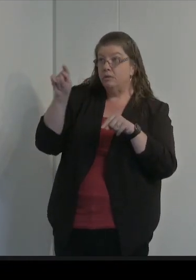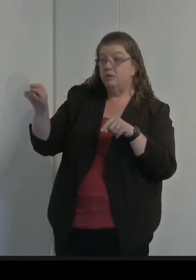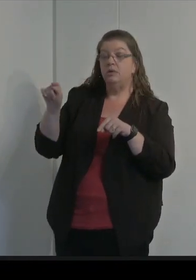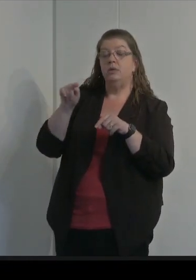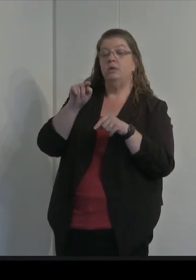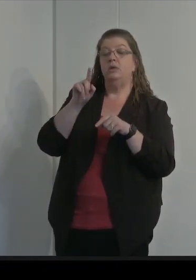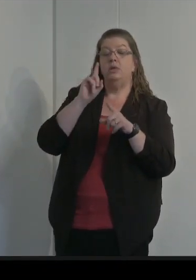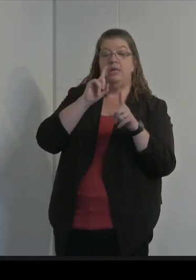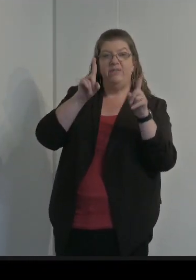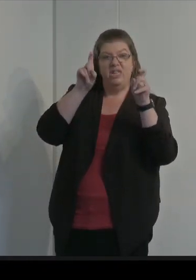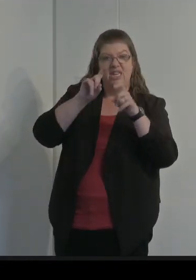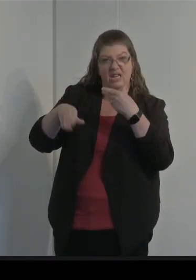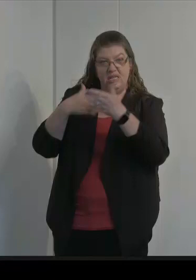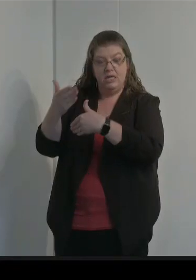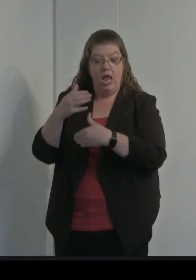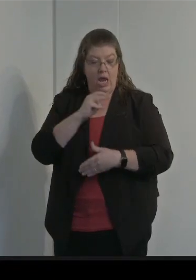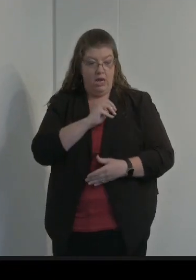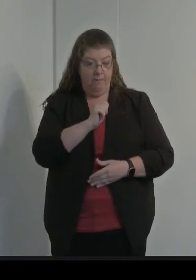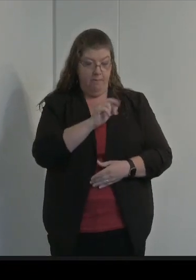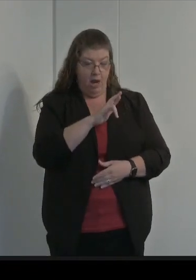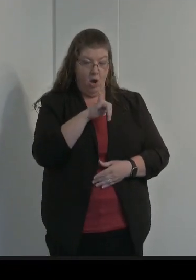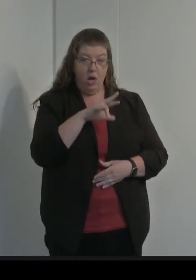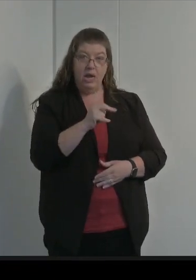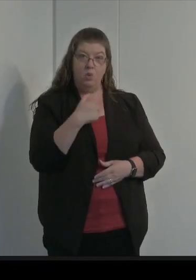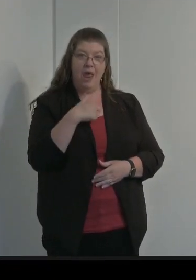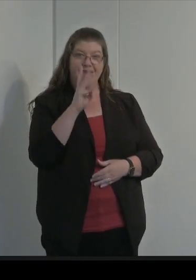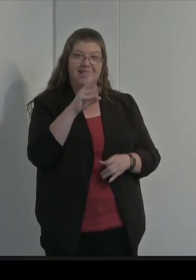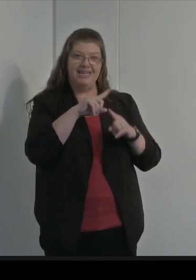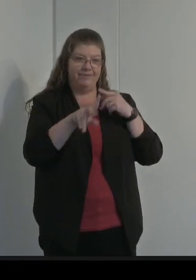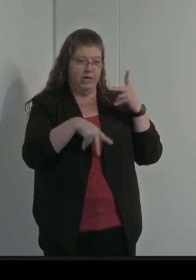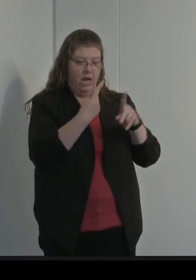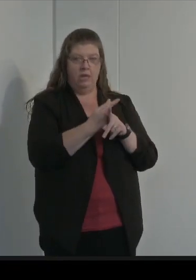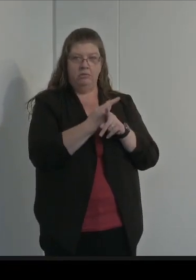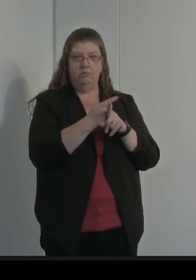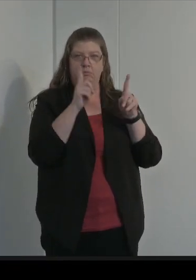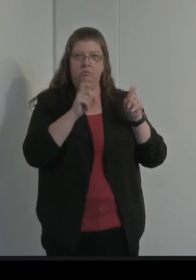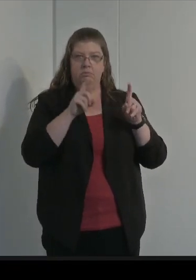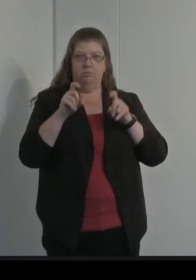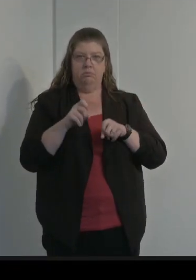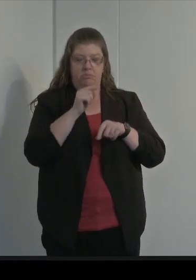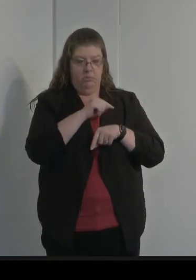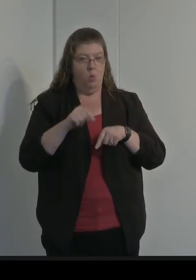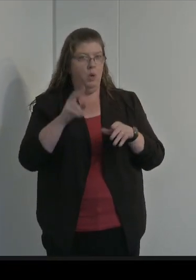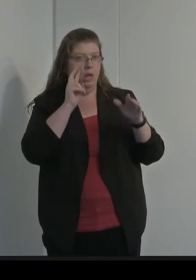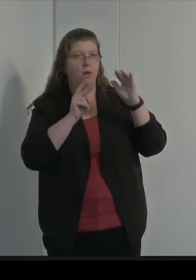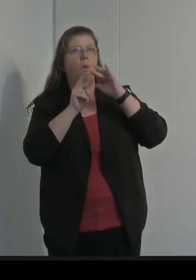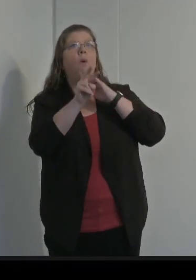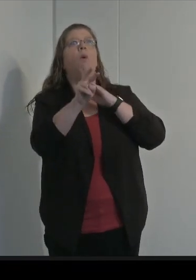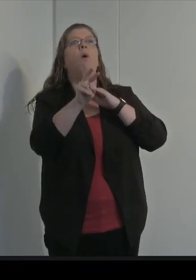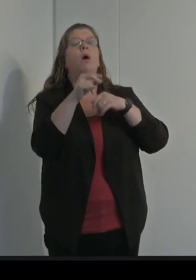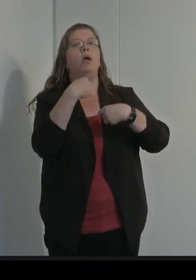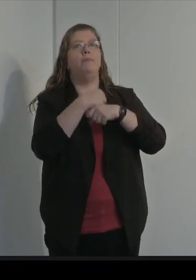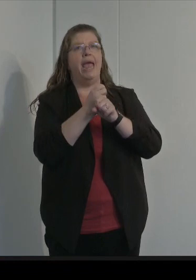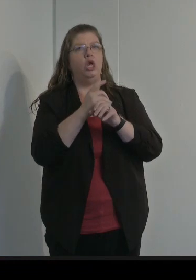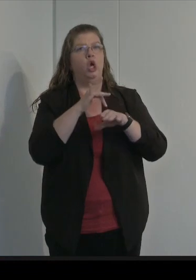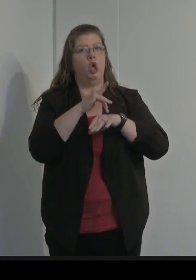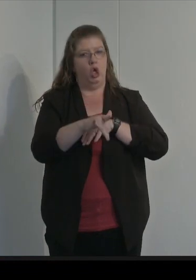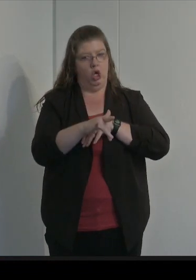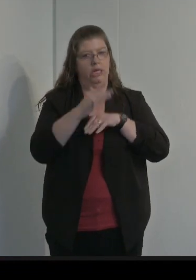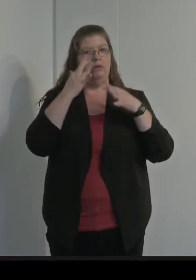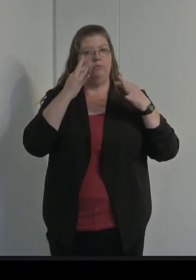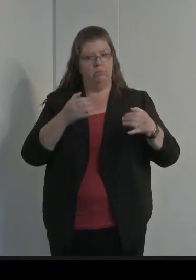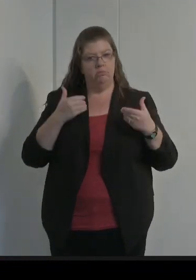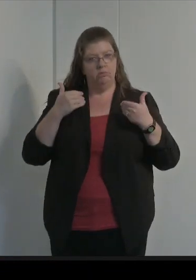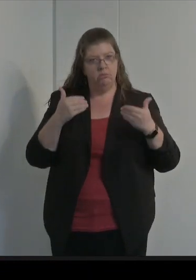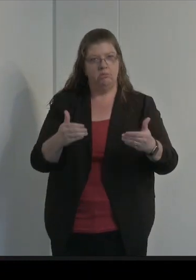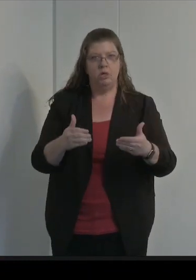and at Marion we actually have 6 different platforms. We saw this coming and made an early investment so that we could stay